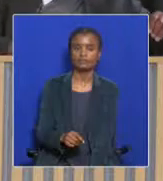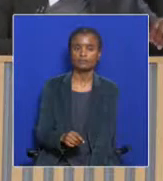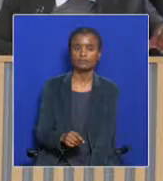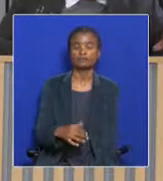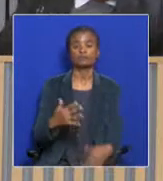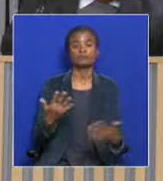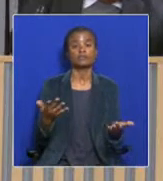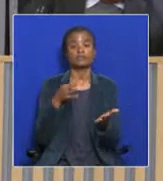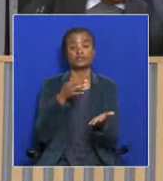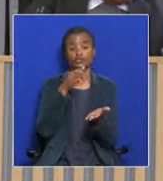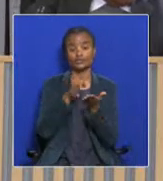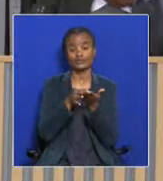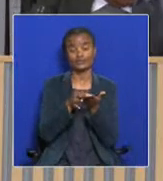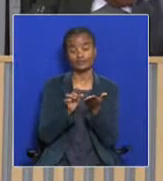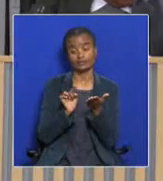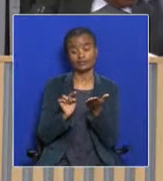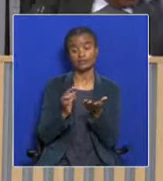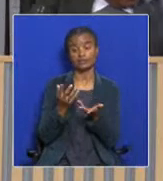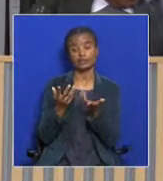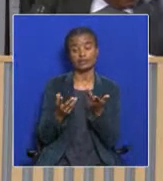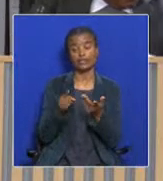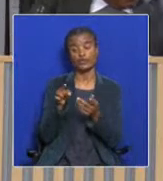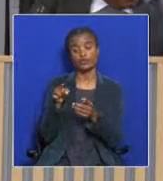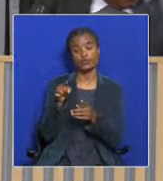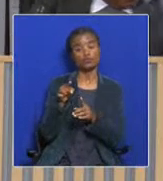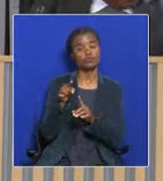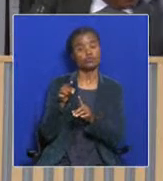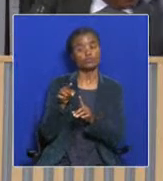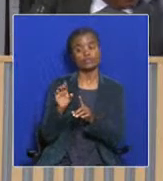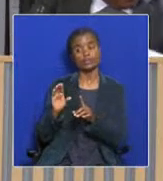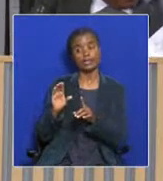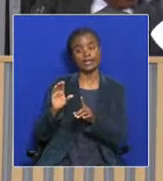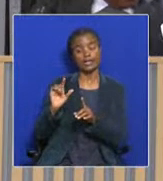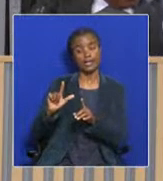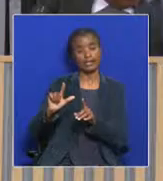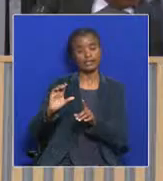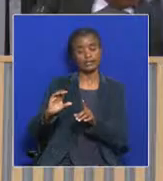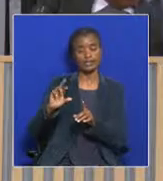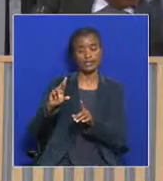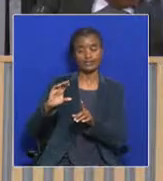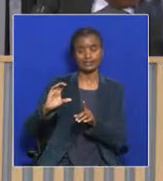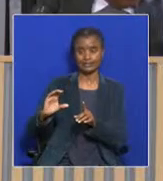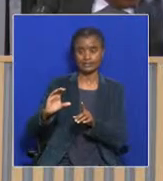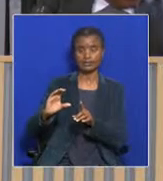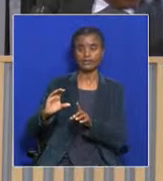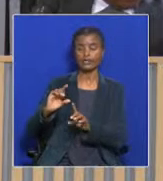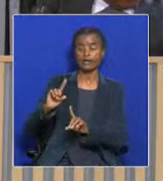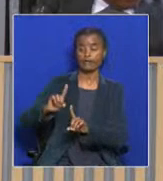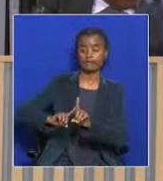call the LCRC, that the suggestion